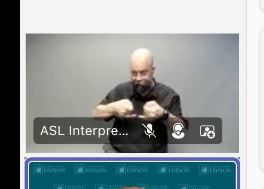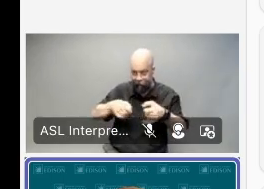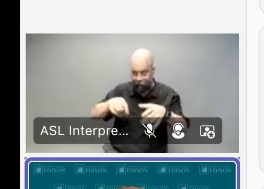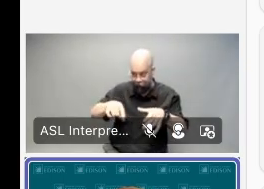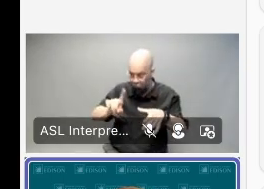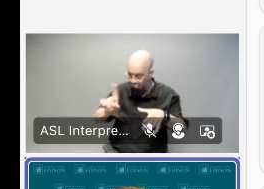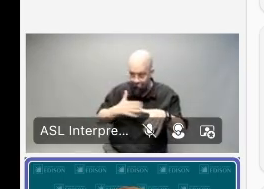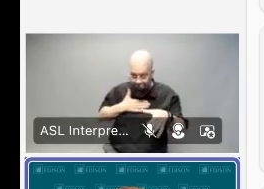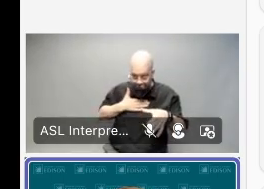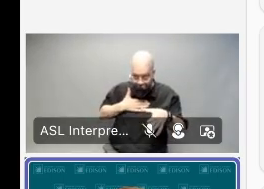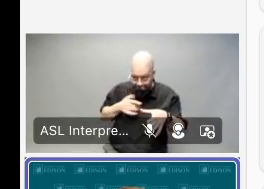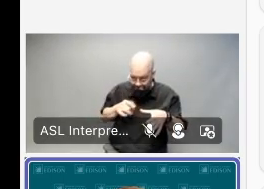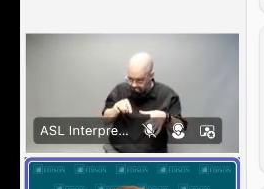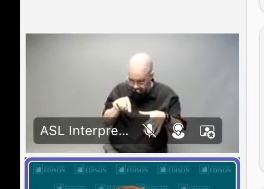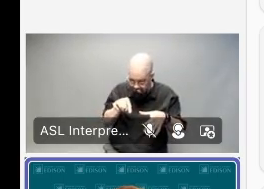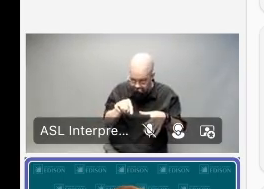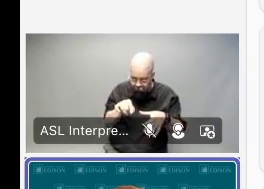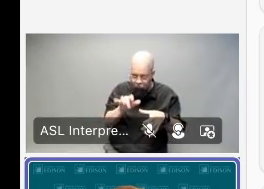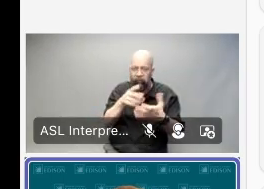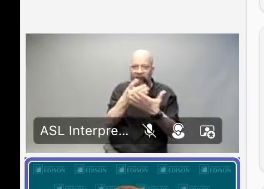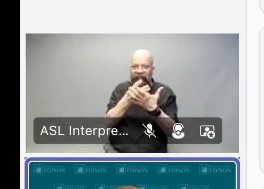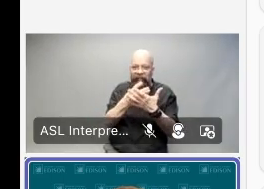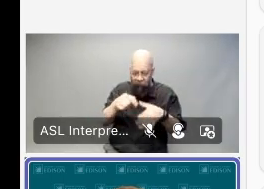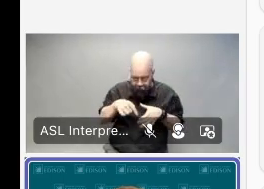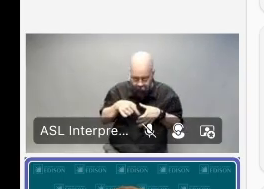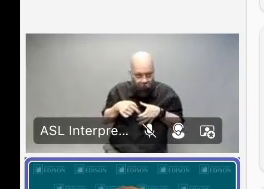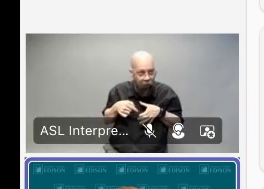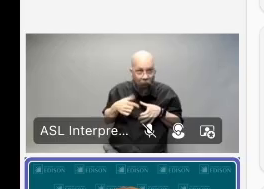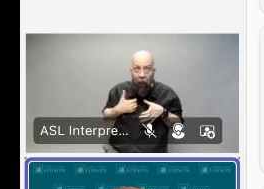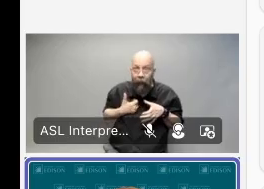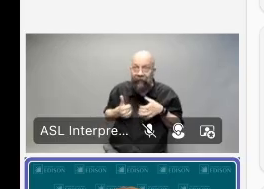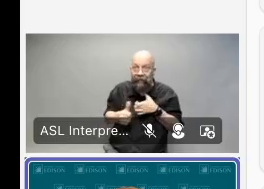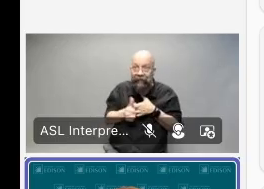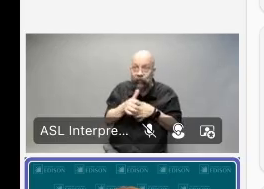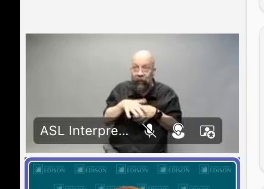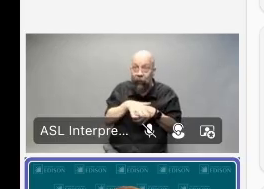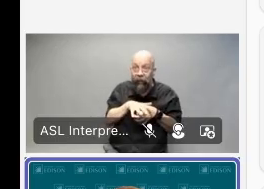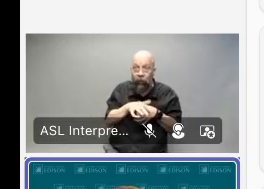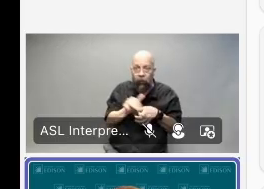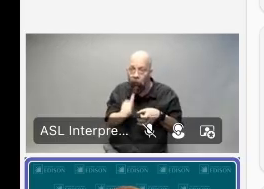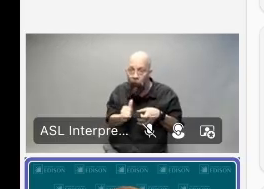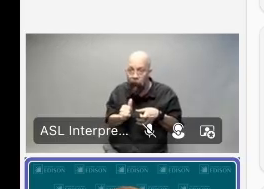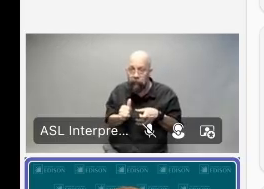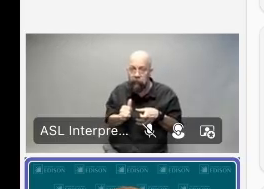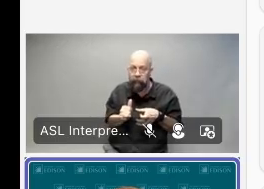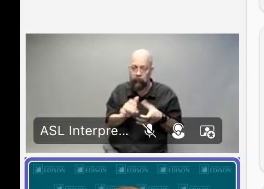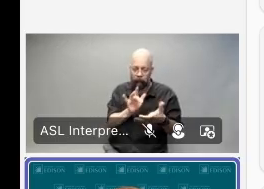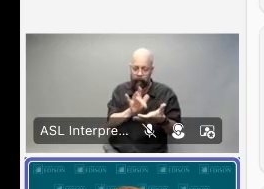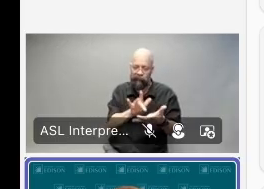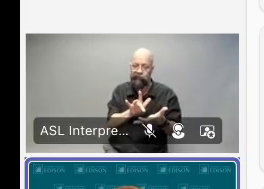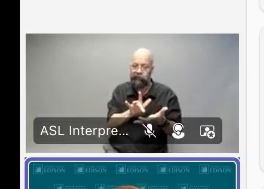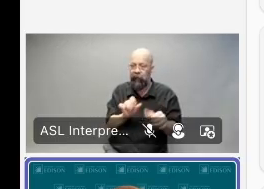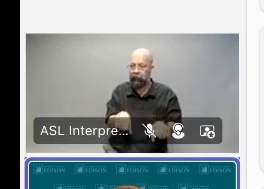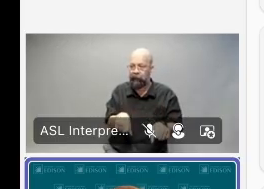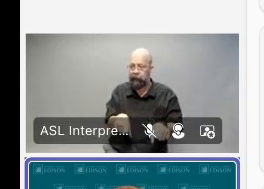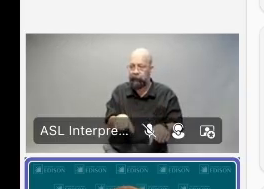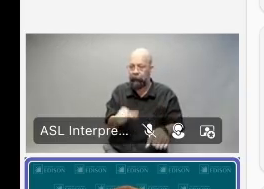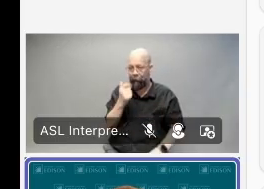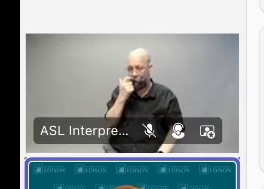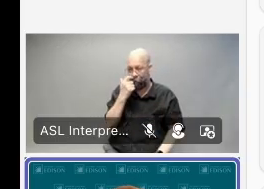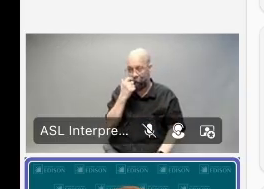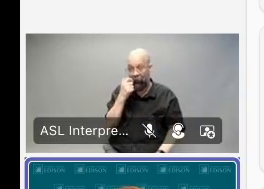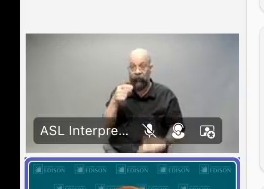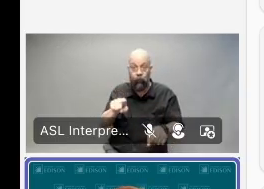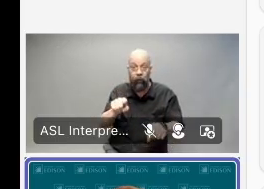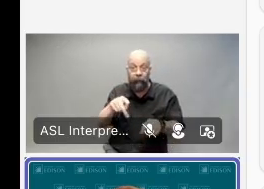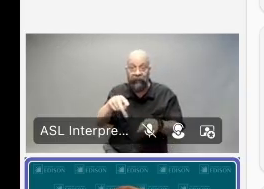is, and you can put a filter on to see if you're in a high fire risk area. And during our PSPS events, you can see